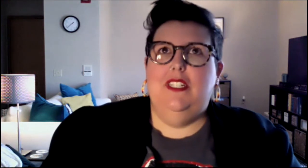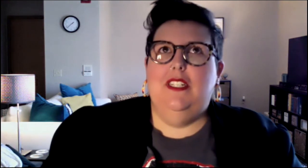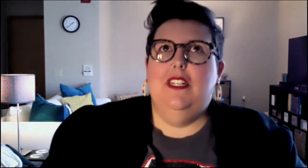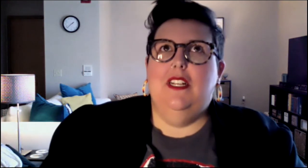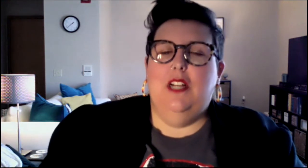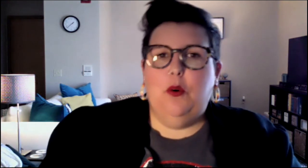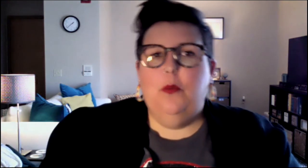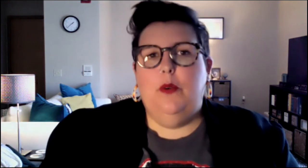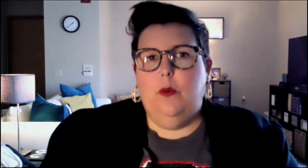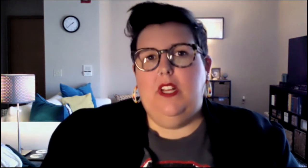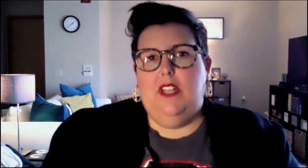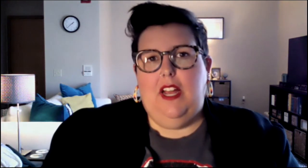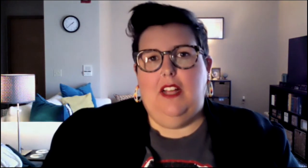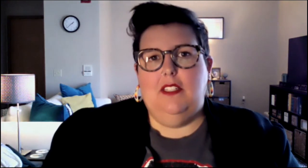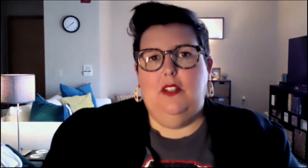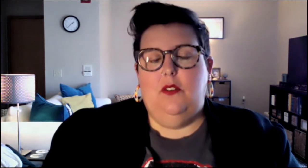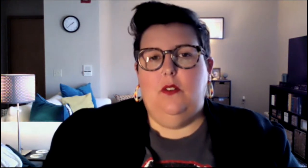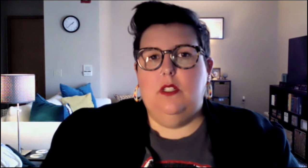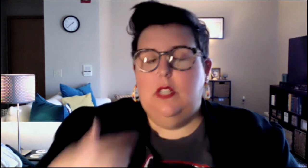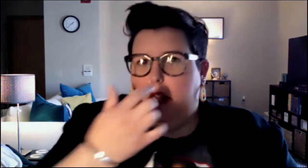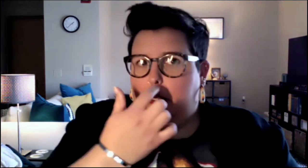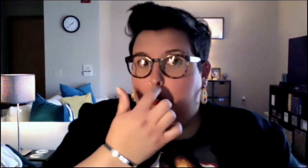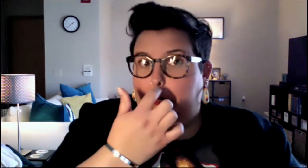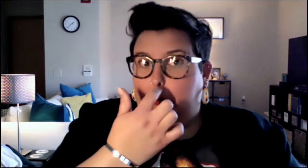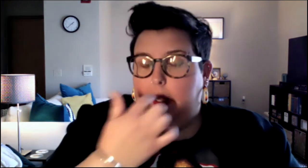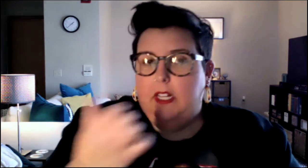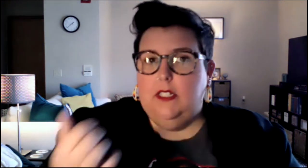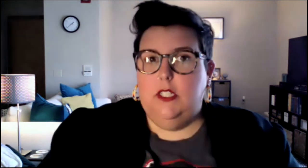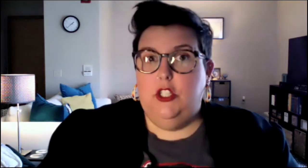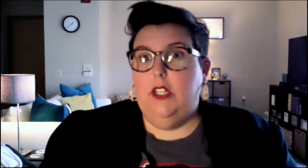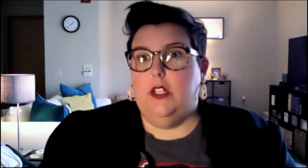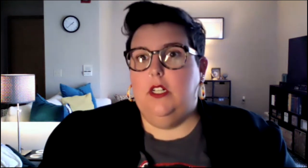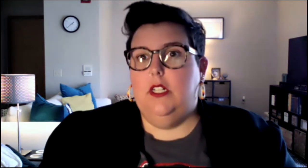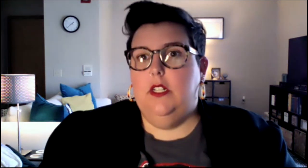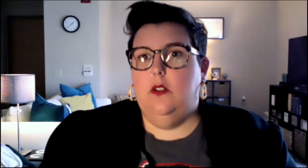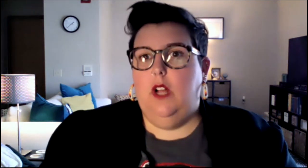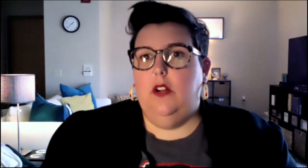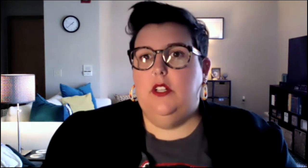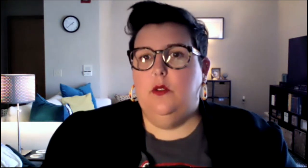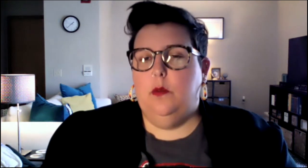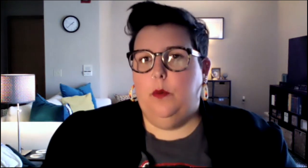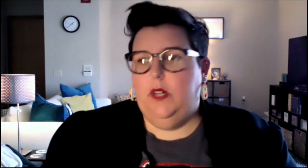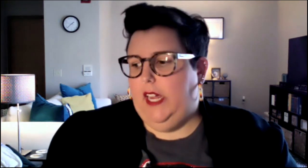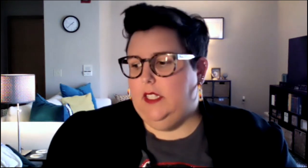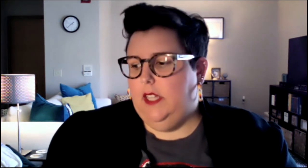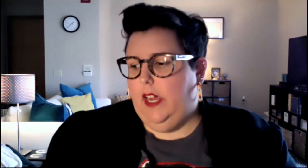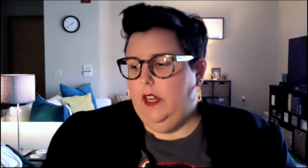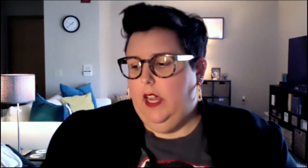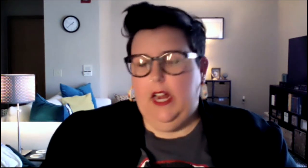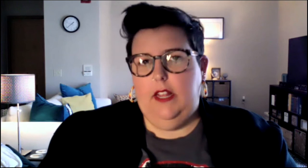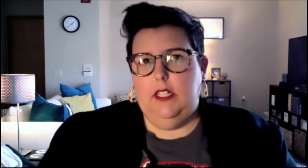the appropriate way to ask? You know, another big one is gender. You know, how do you appropriately ask